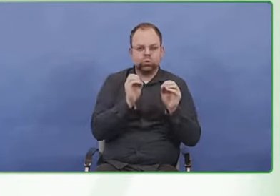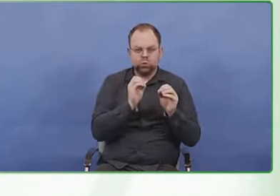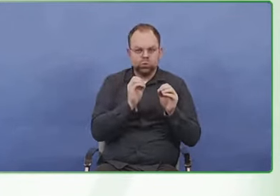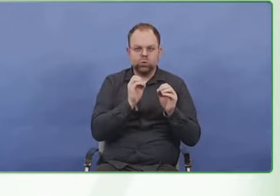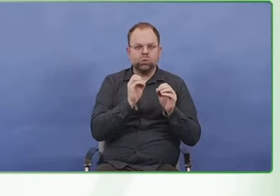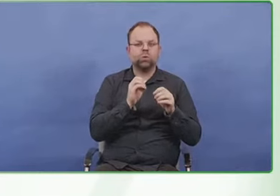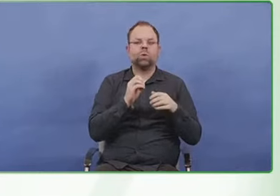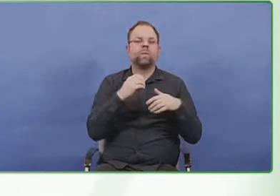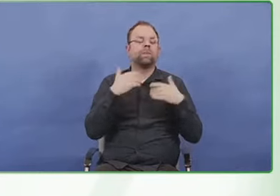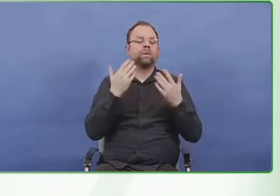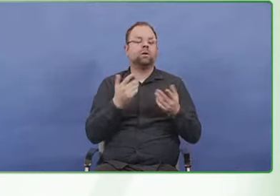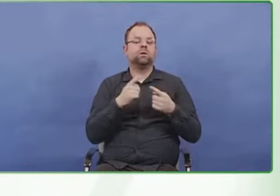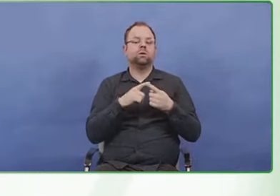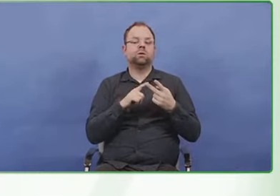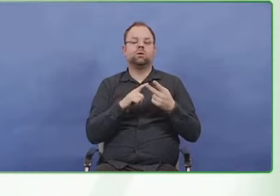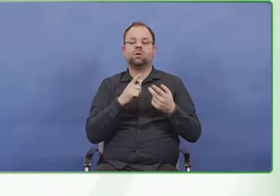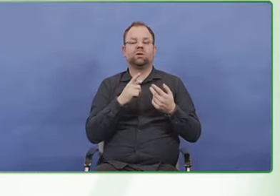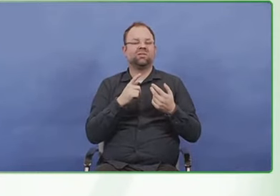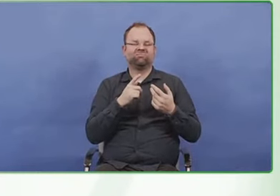be changed.